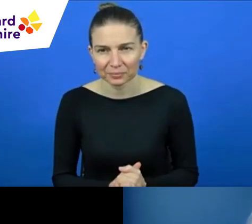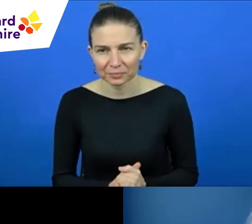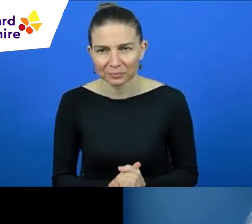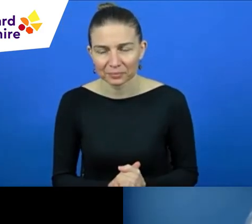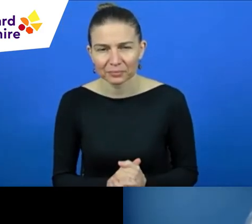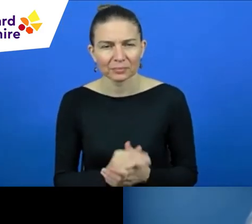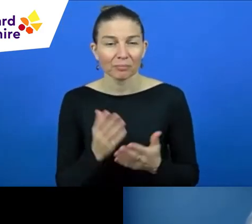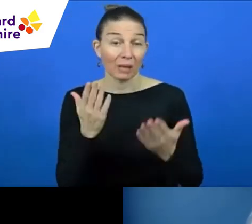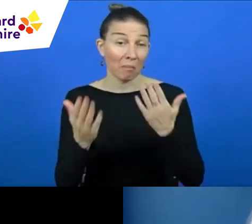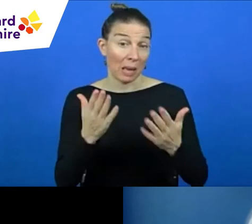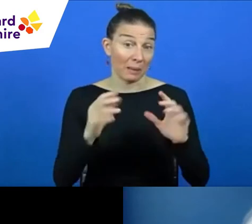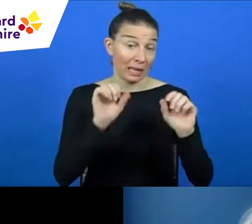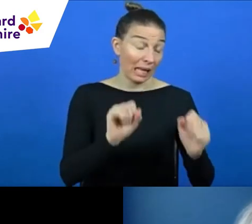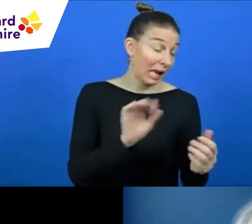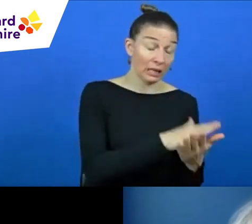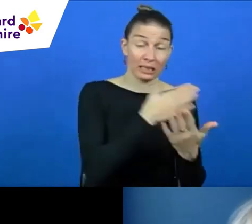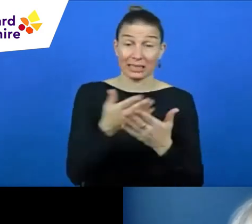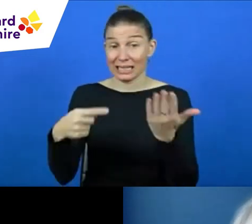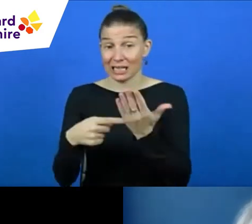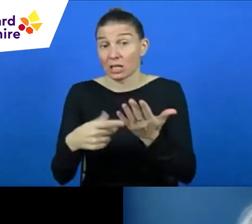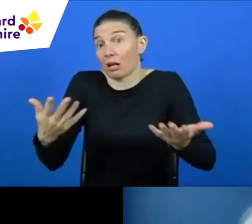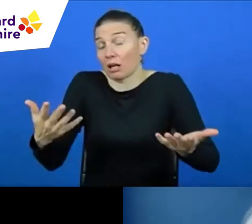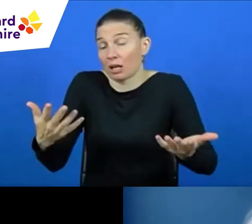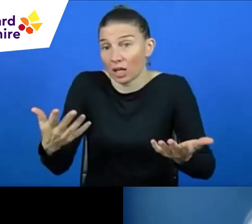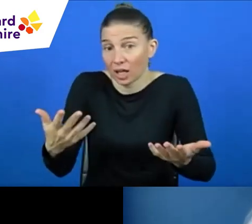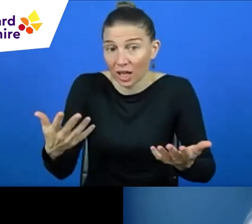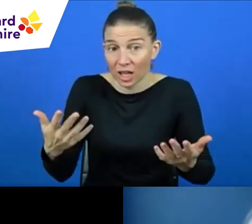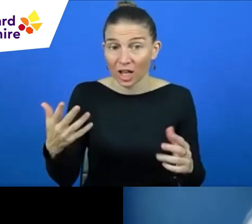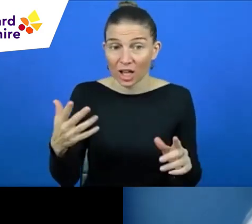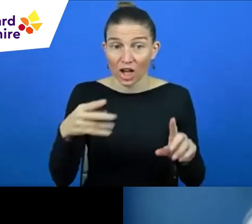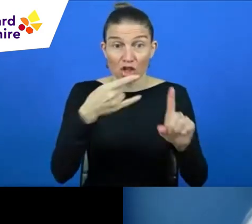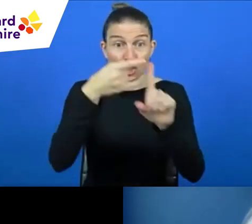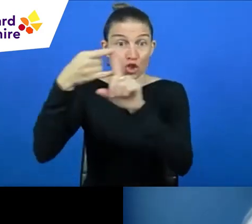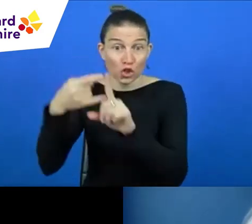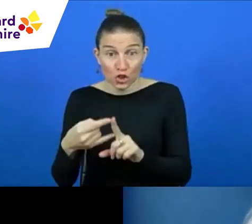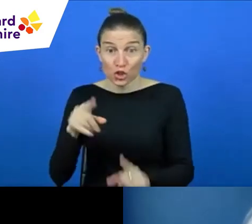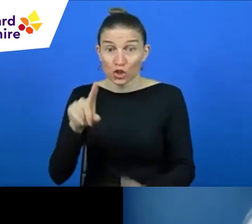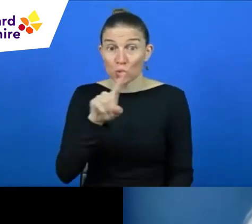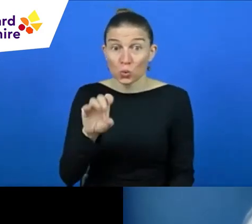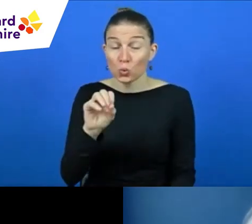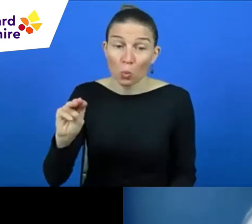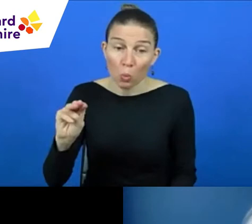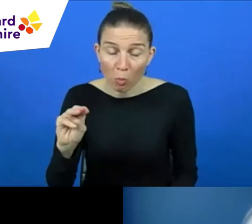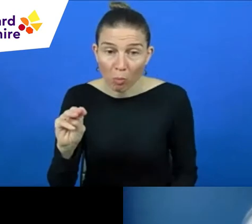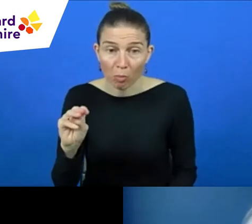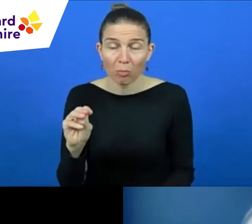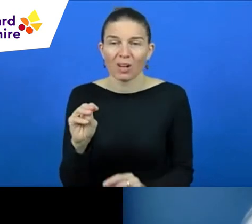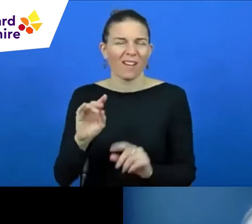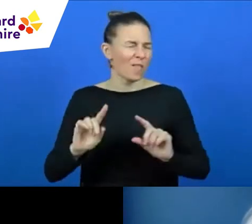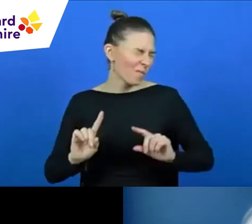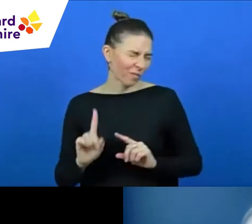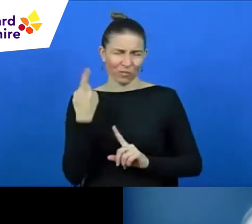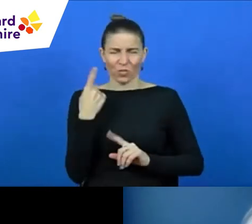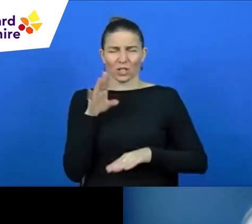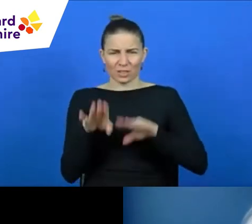Well, Zoom, you know, yeah. Zoom is a great example where accessibility has been baked in from the get-go and